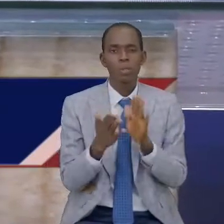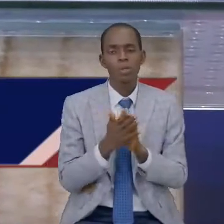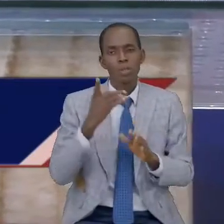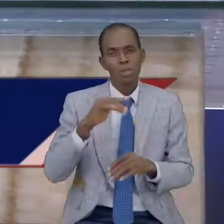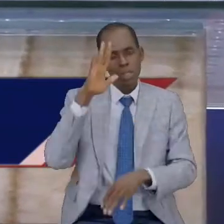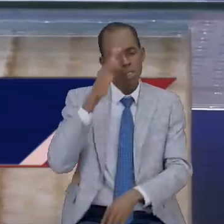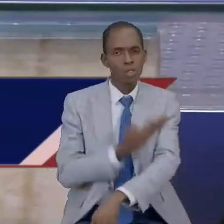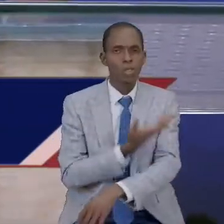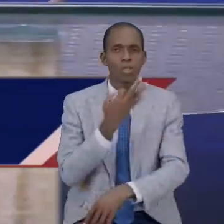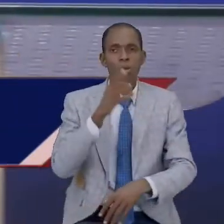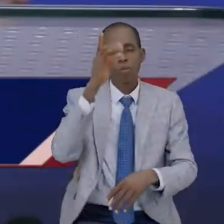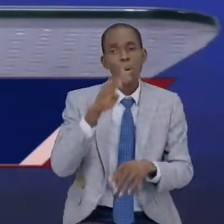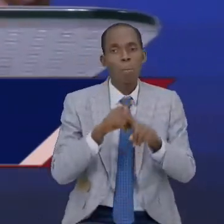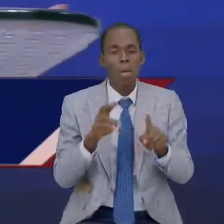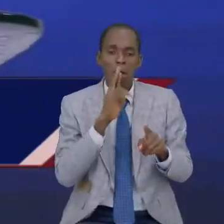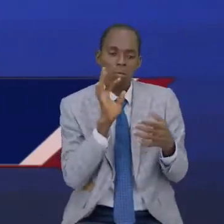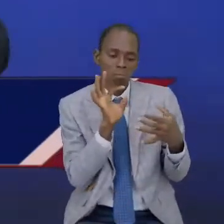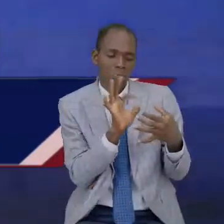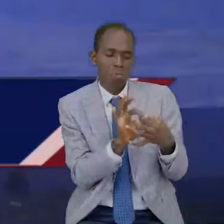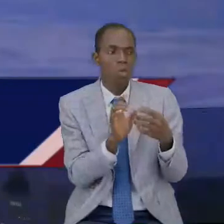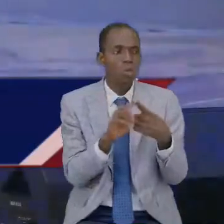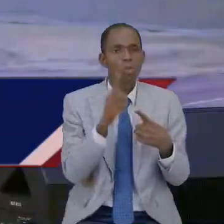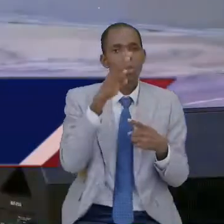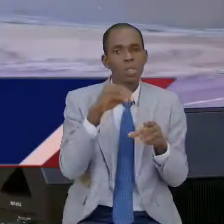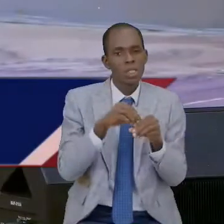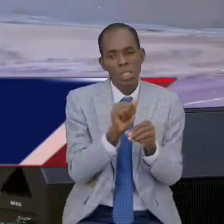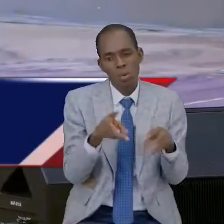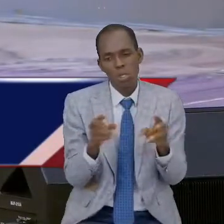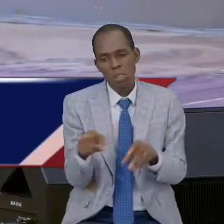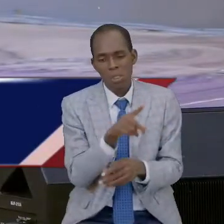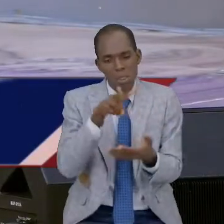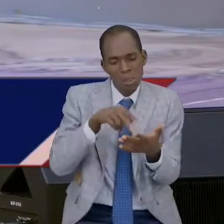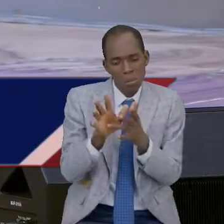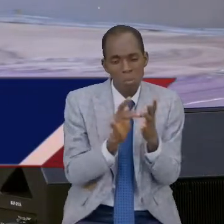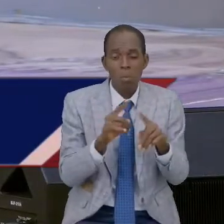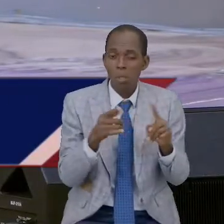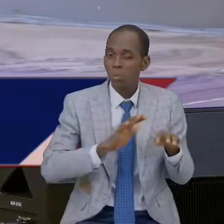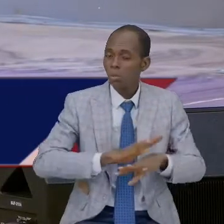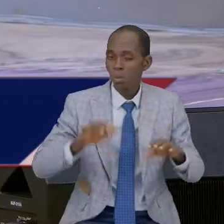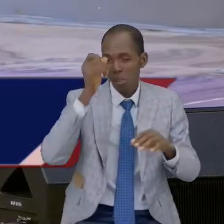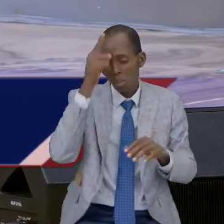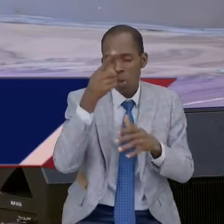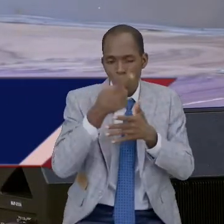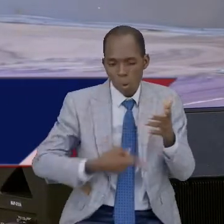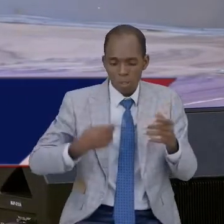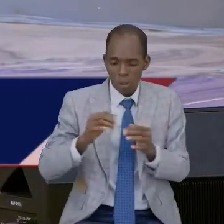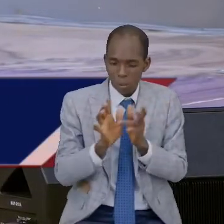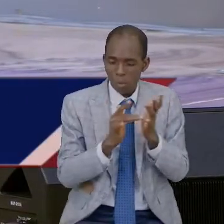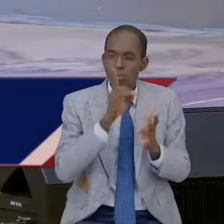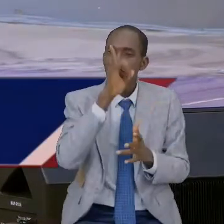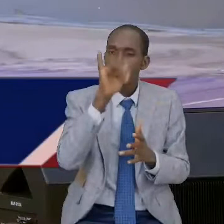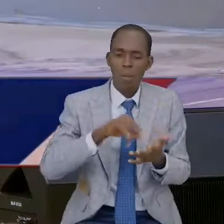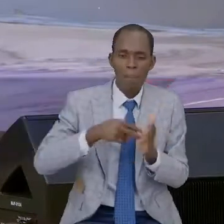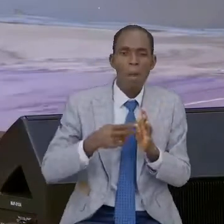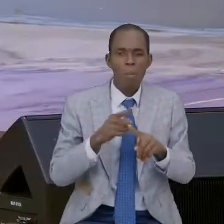sons of God, but they are connected with God in a way. They read the Bible, but they do not understand what the gospel really means, and they